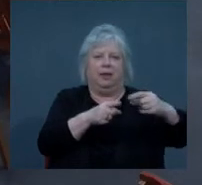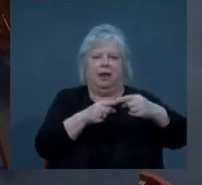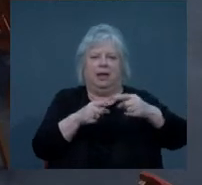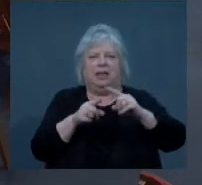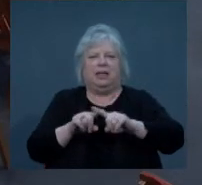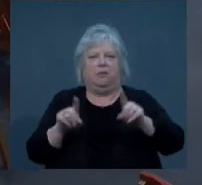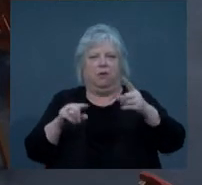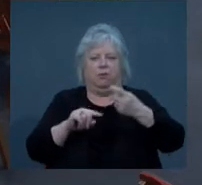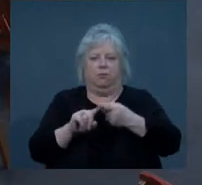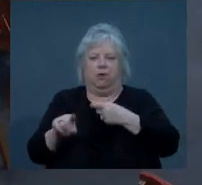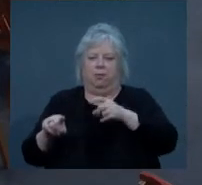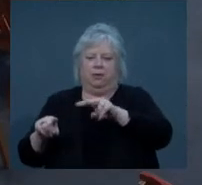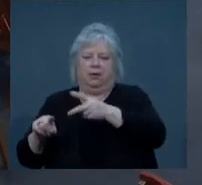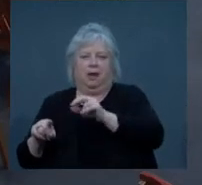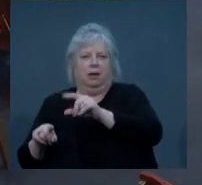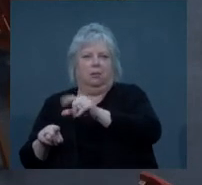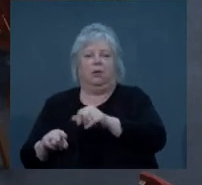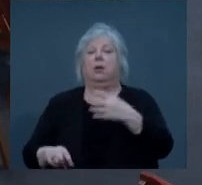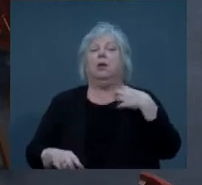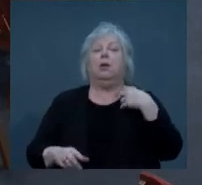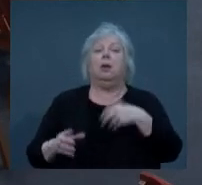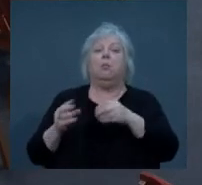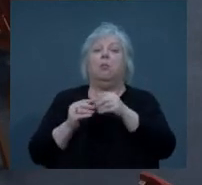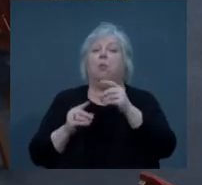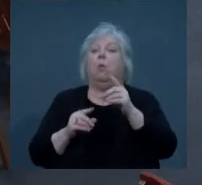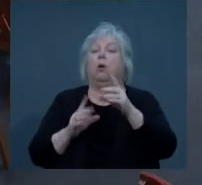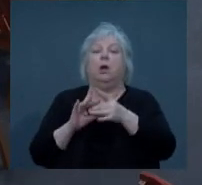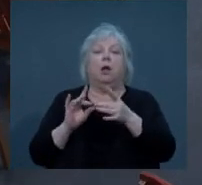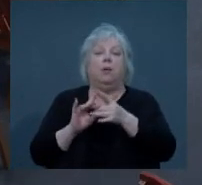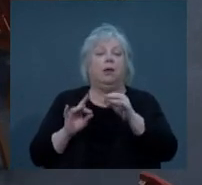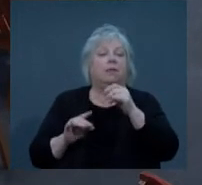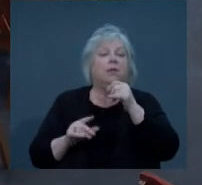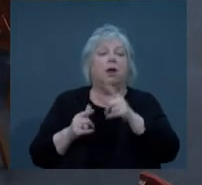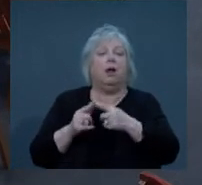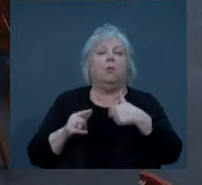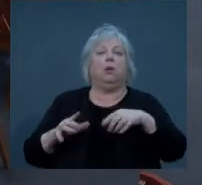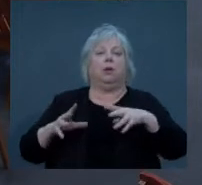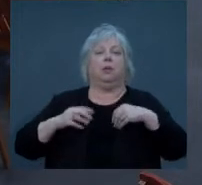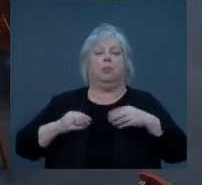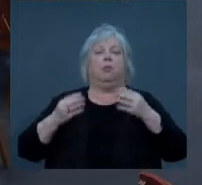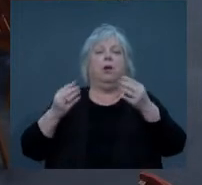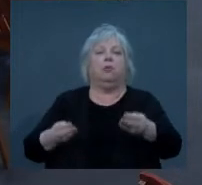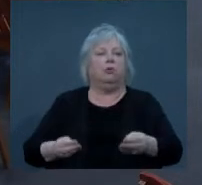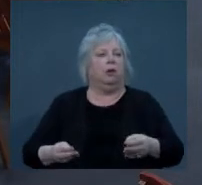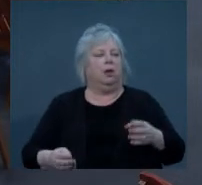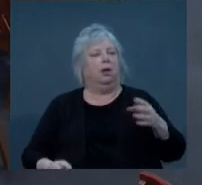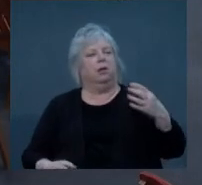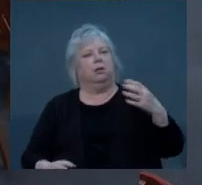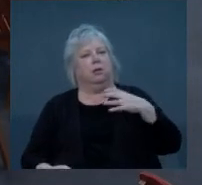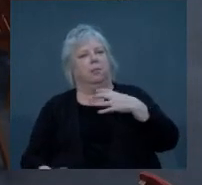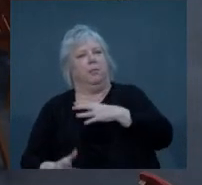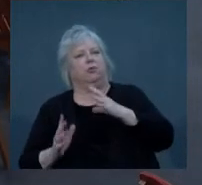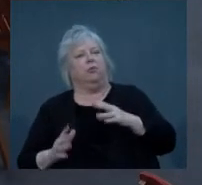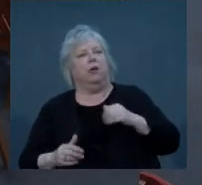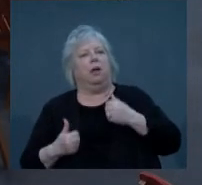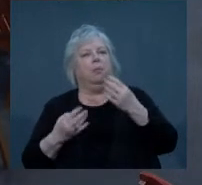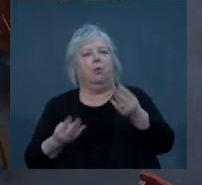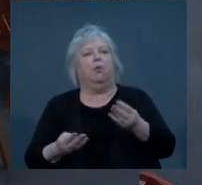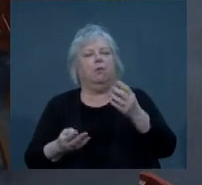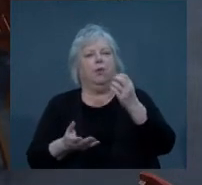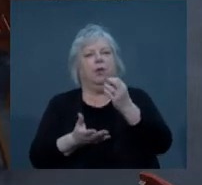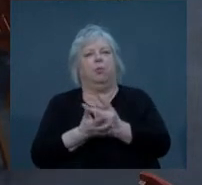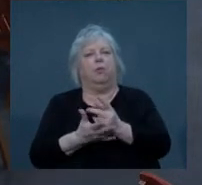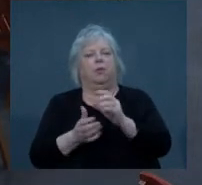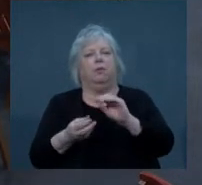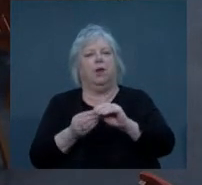of Any other comments? If not, a motion would be in order. Mr. Chairman, I move for the approval of